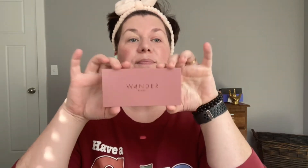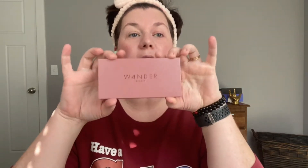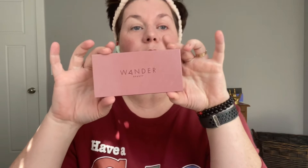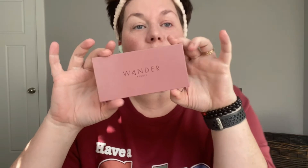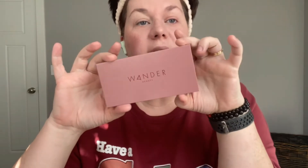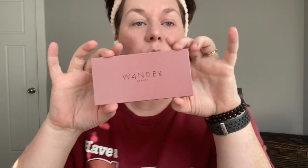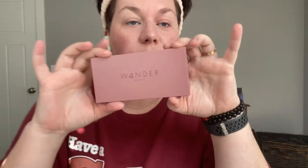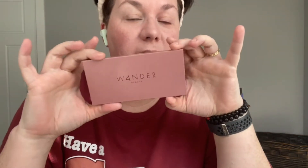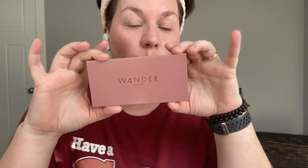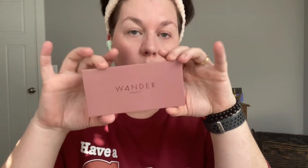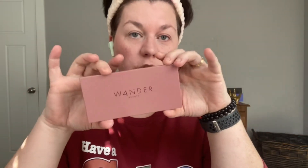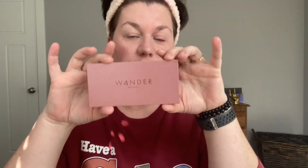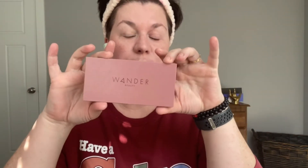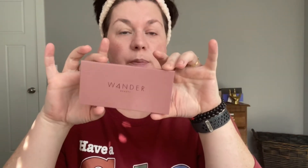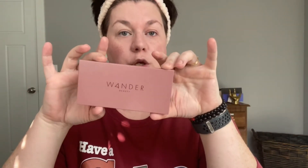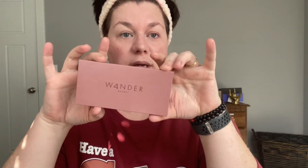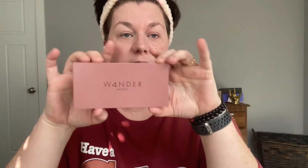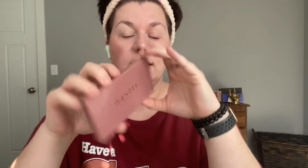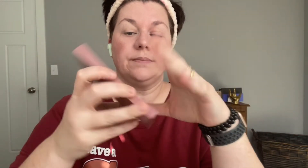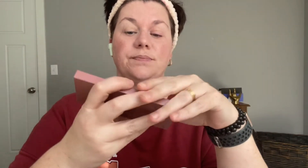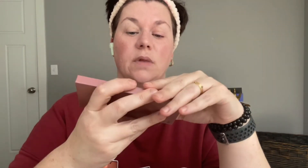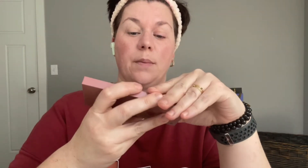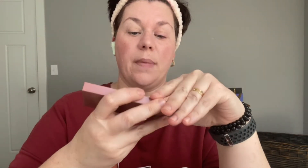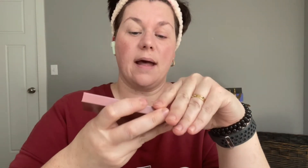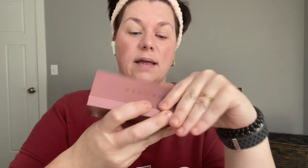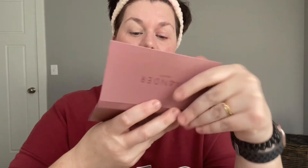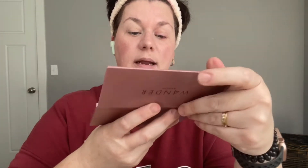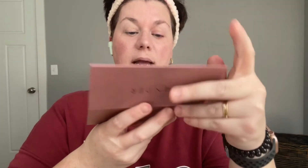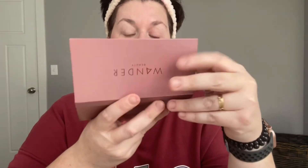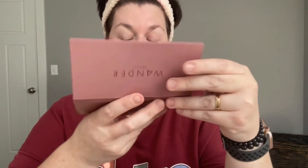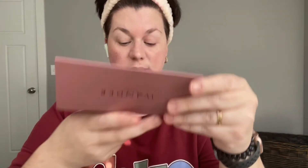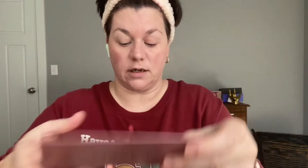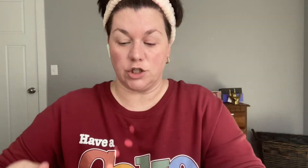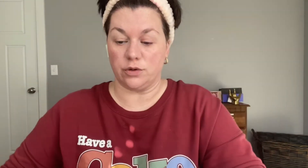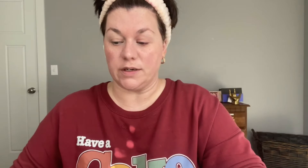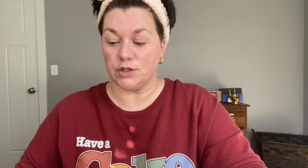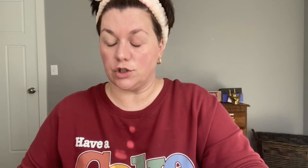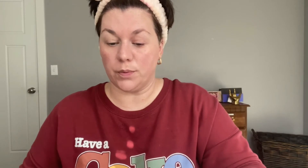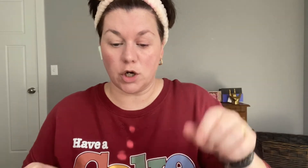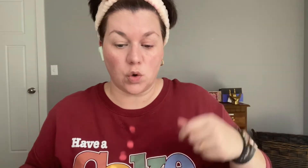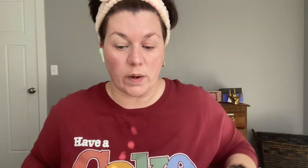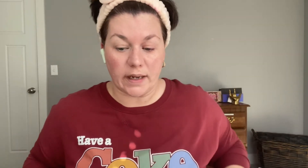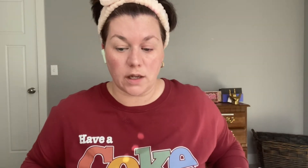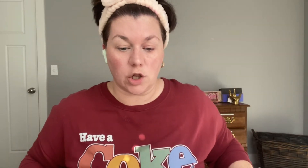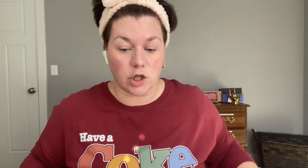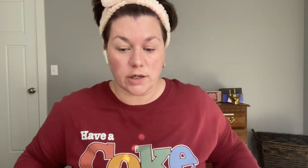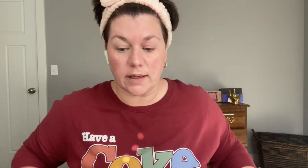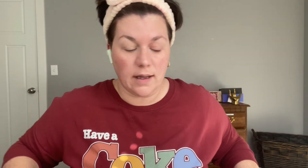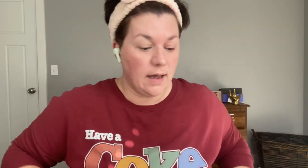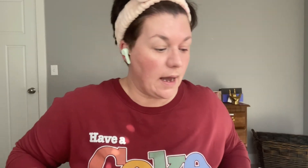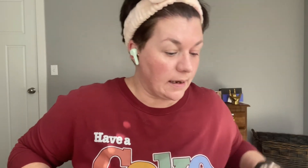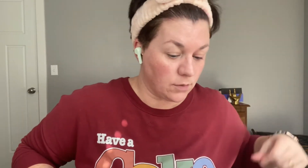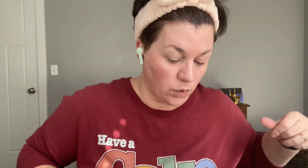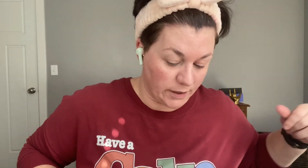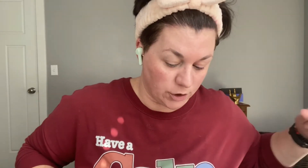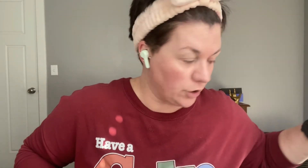Okay, now I'm going in with my Wander Beauty palette and I am just gonna do a super quick look.